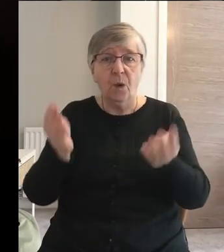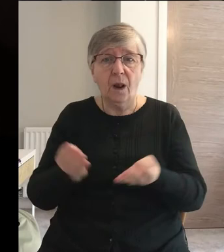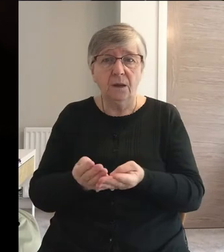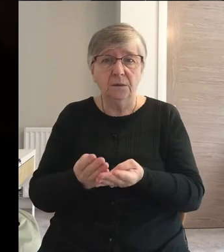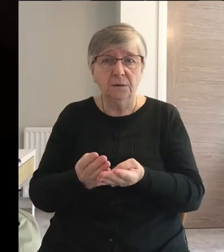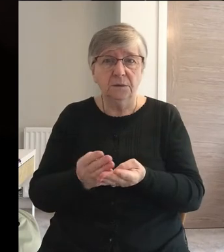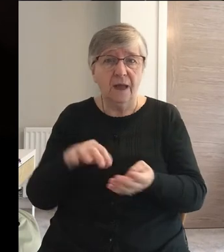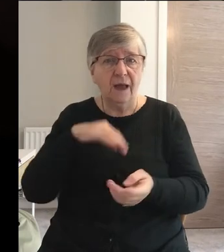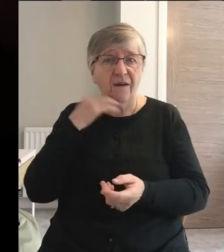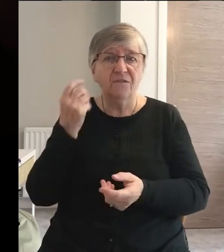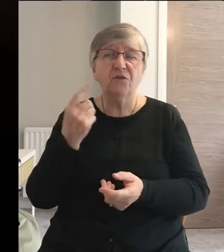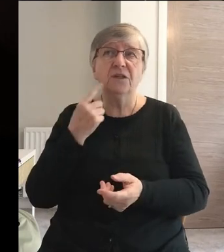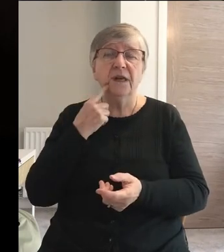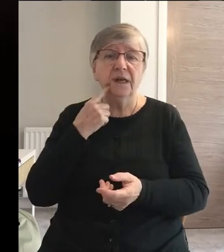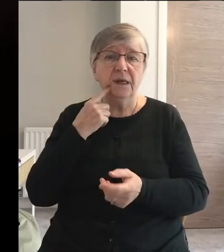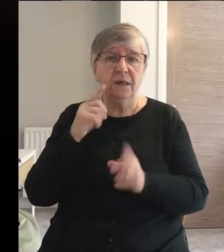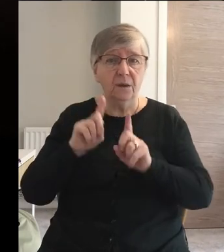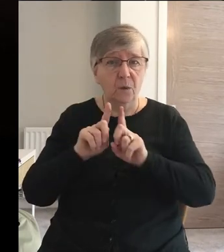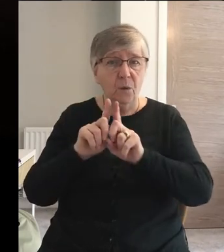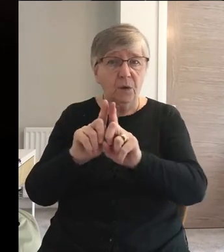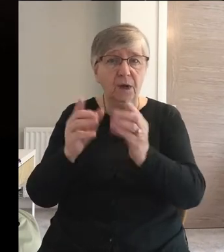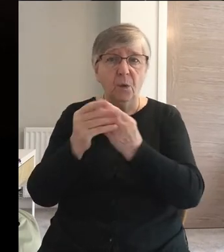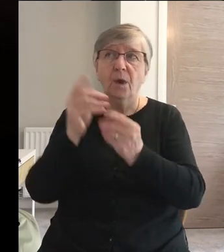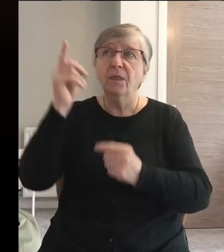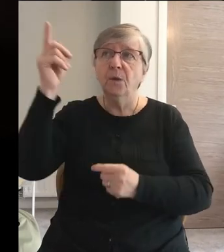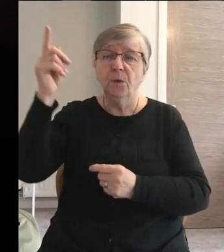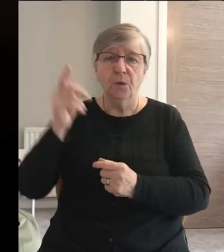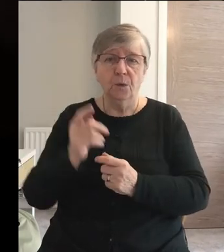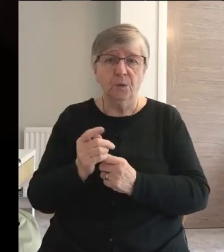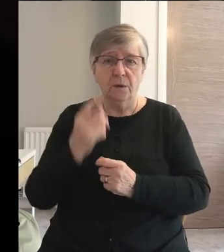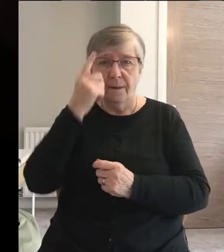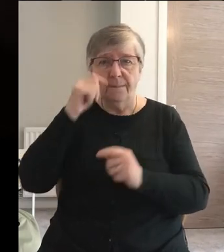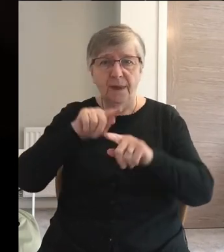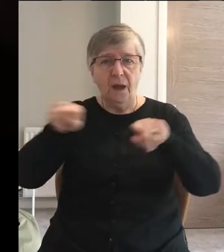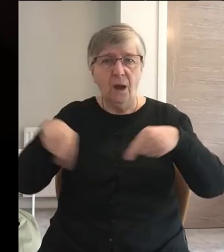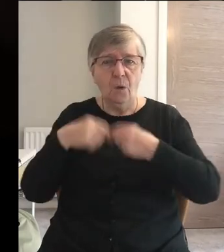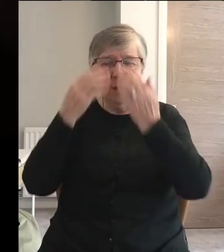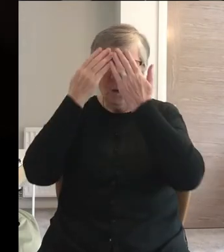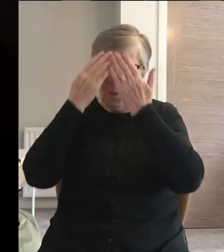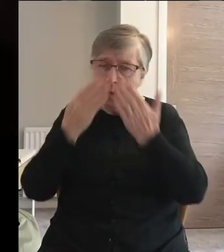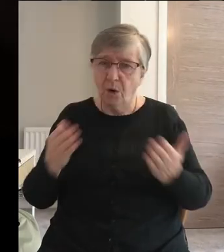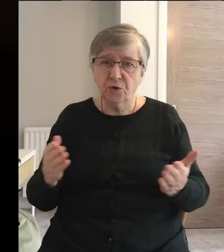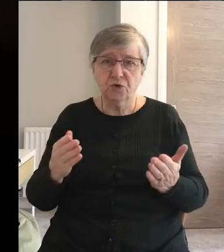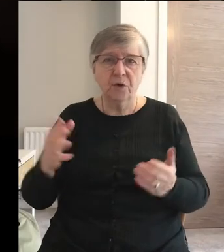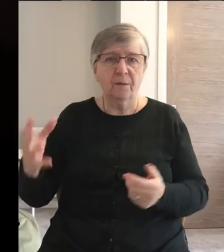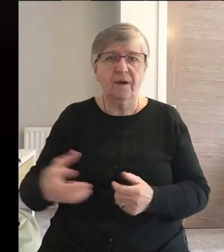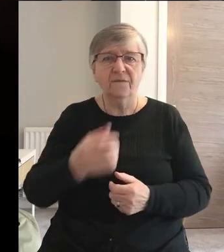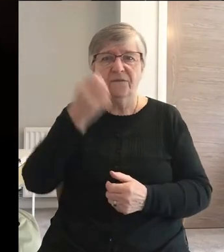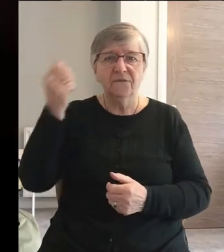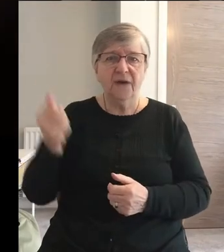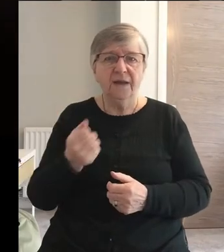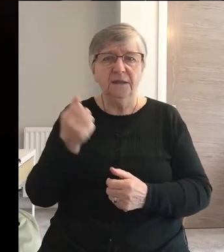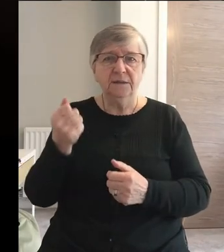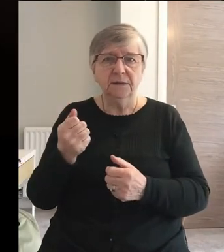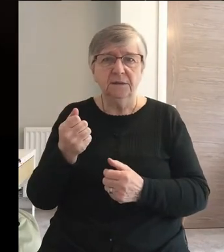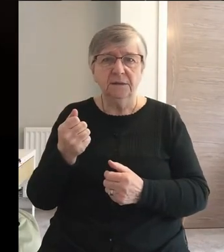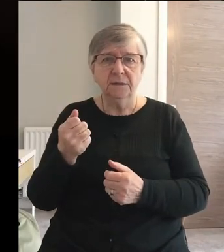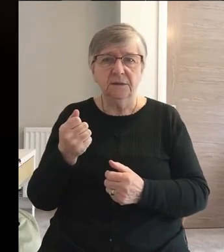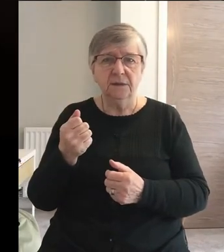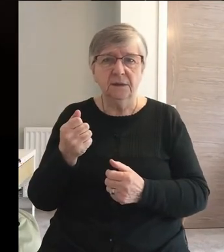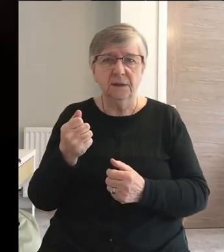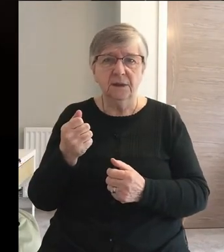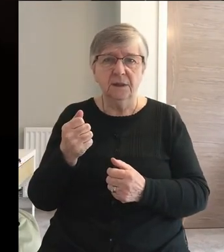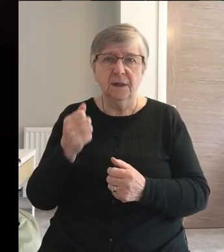daily walk with you. May our worship find glimpses of the Holy